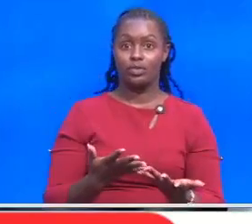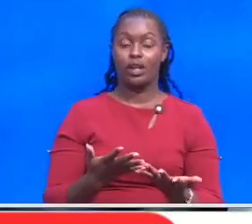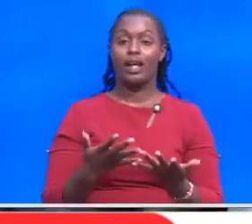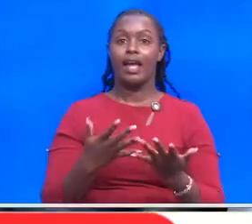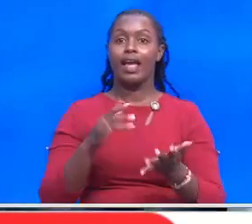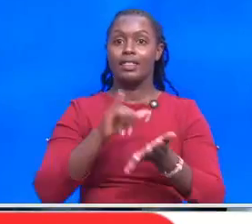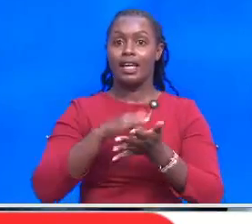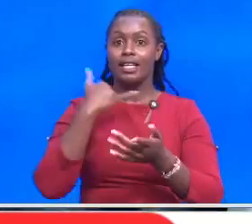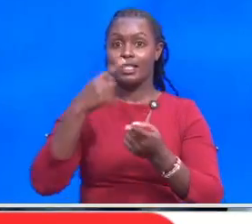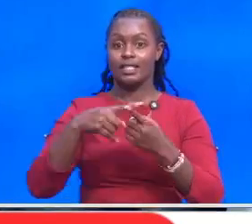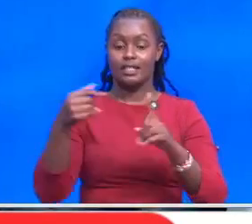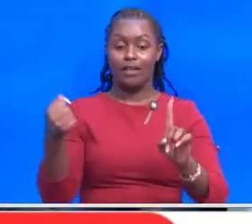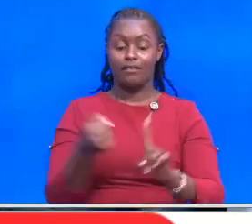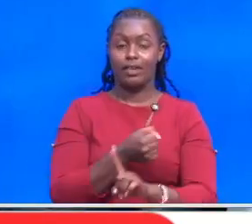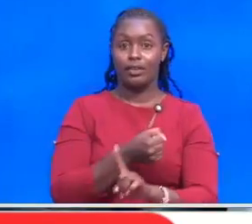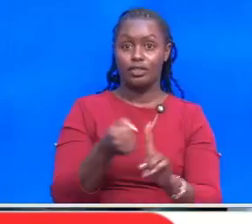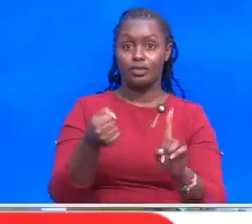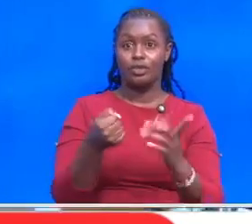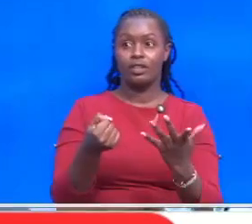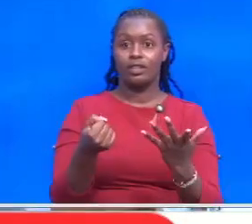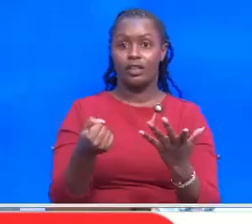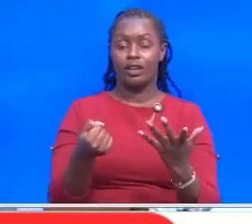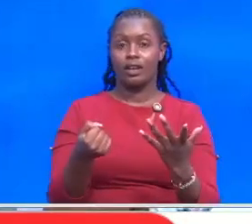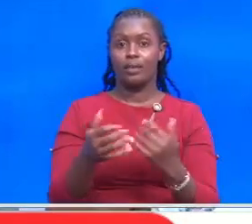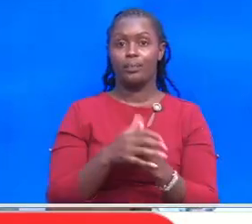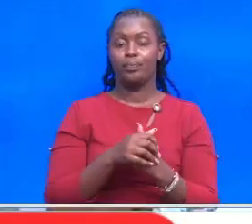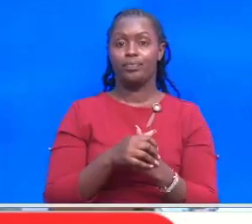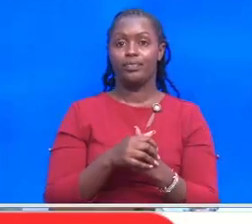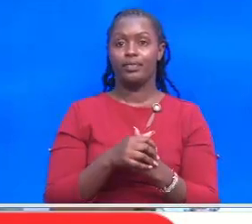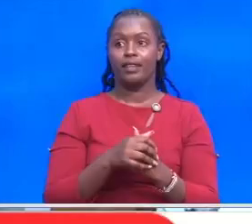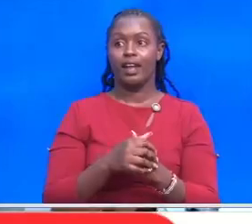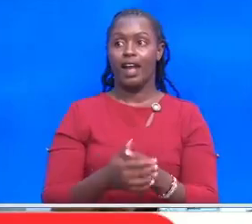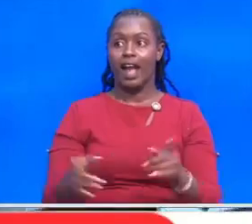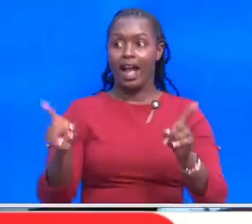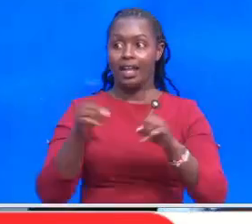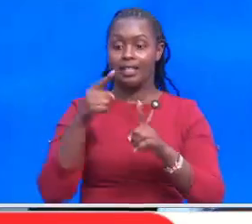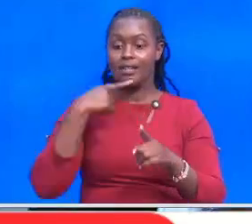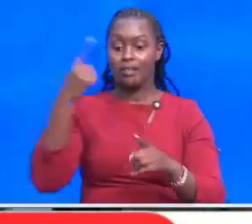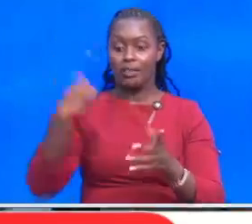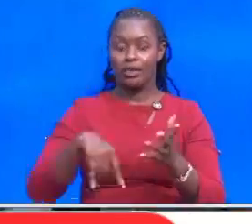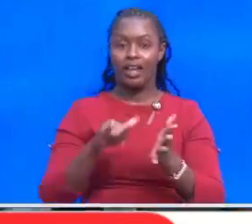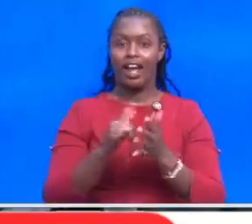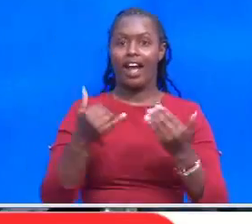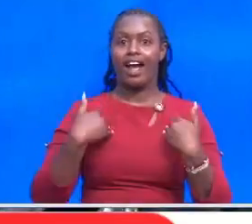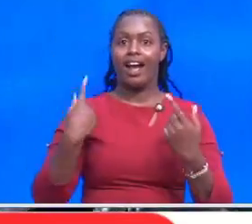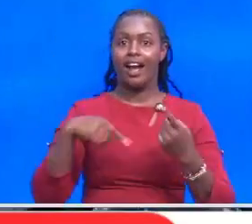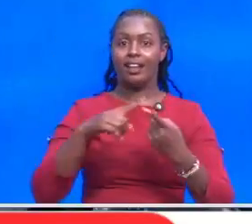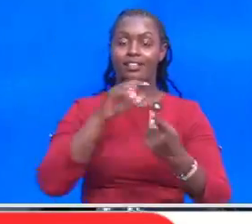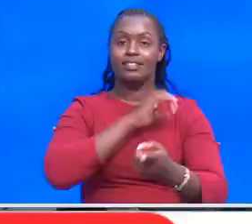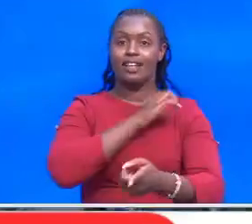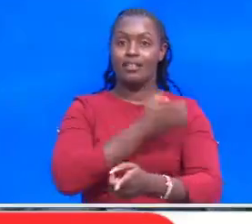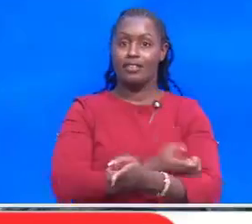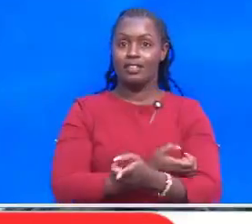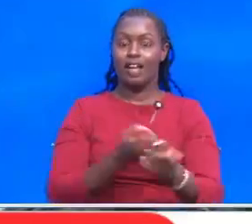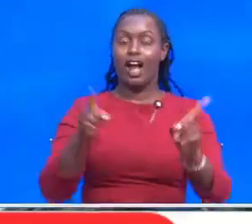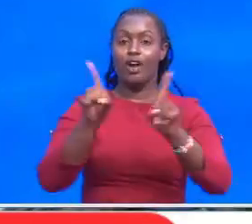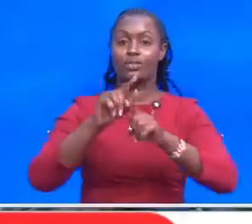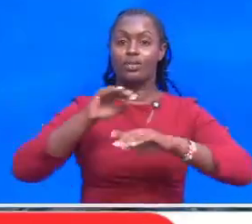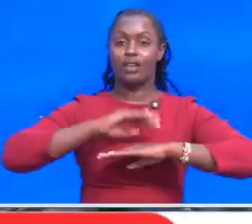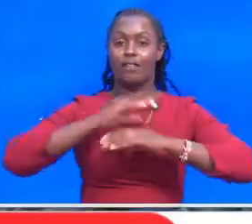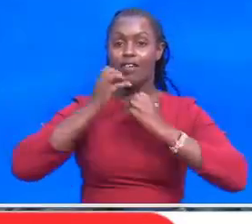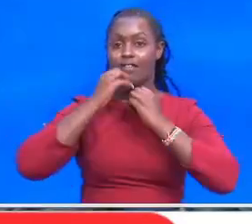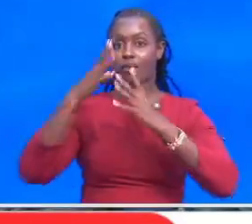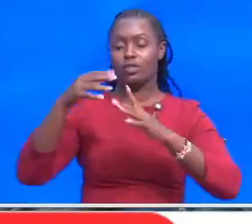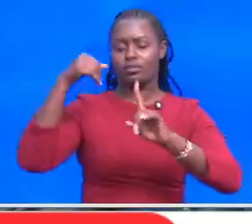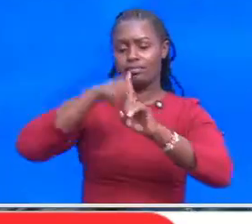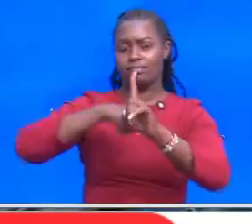violation of the applicable law. This, he says, has curtailed efforts to have enough information to push for